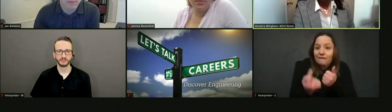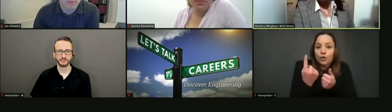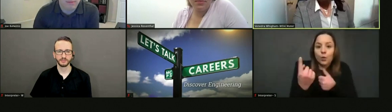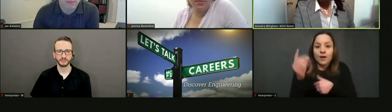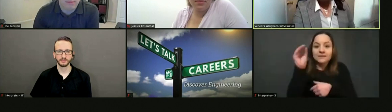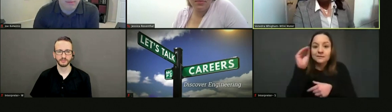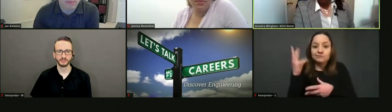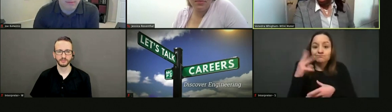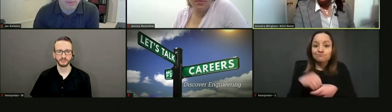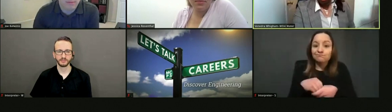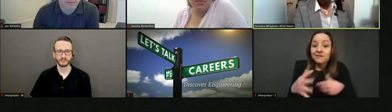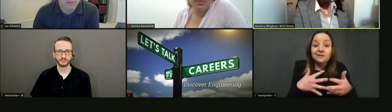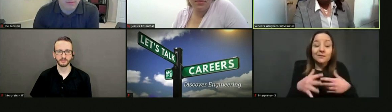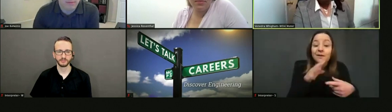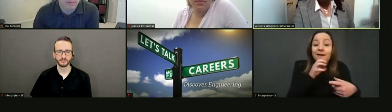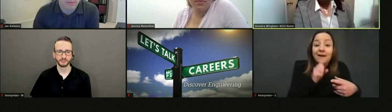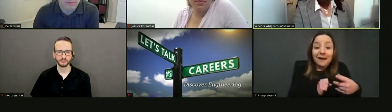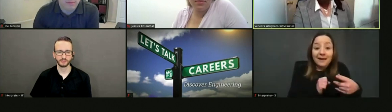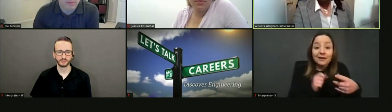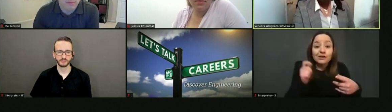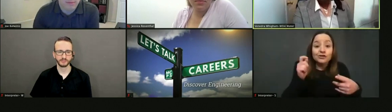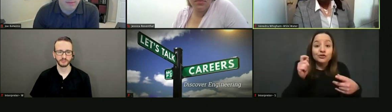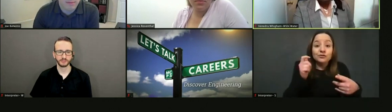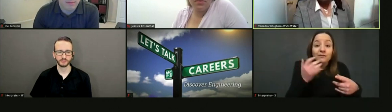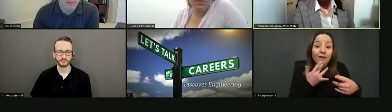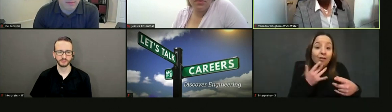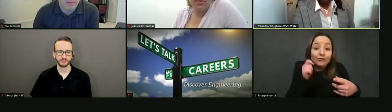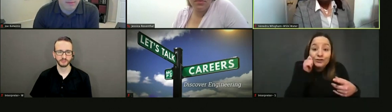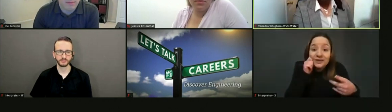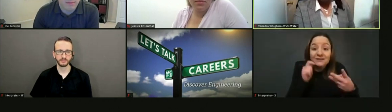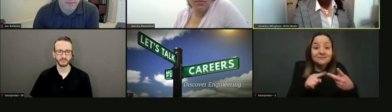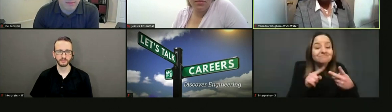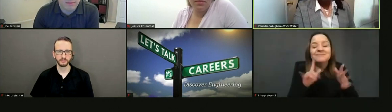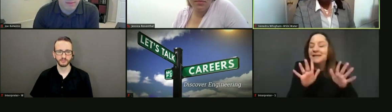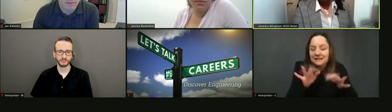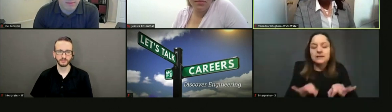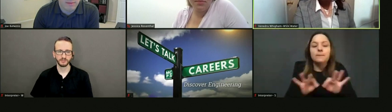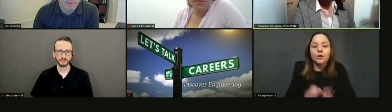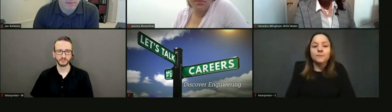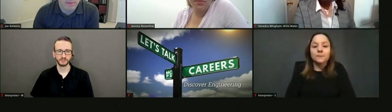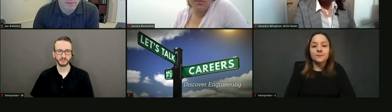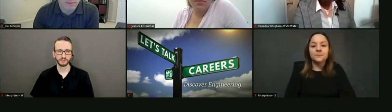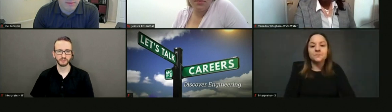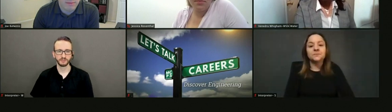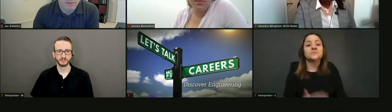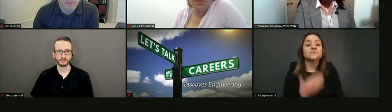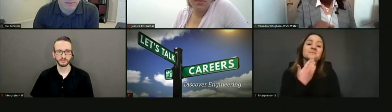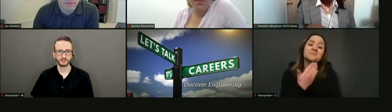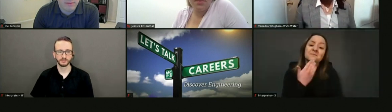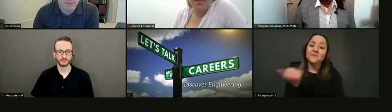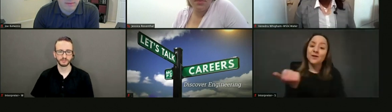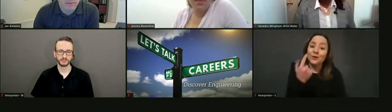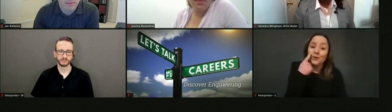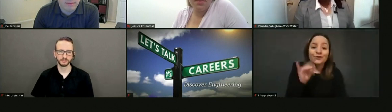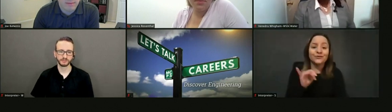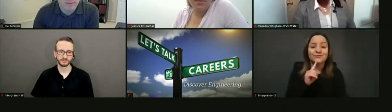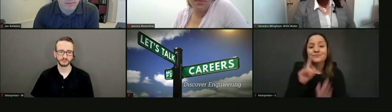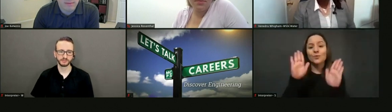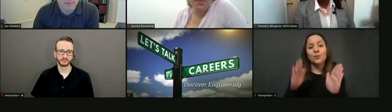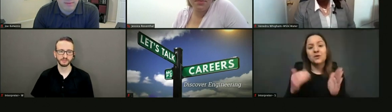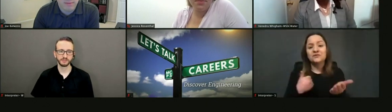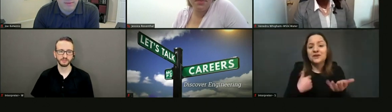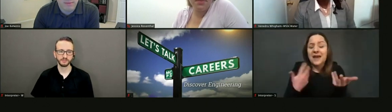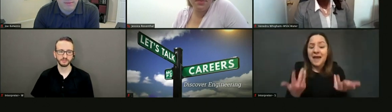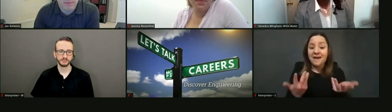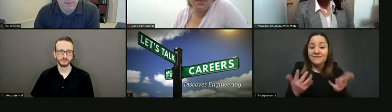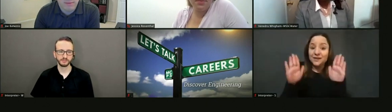how old you are, what color you are. So Thank you all for that. And it's wonderful to have such